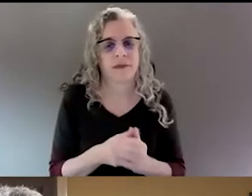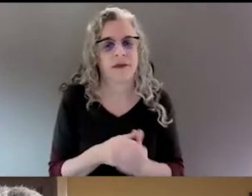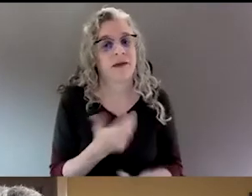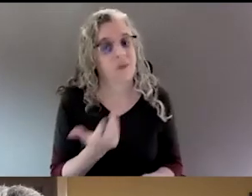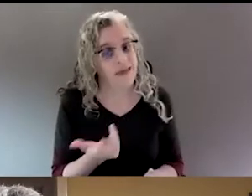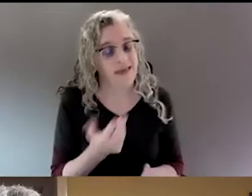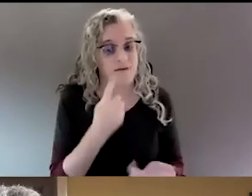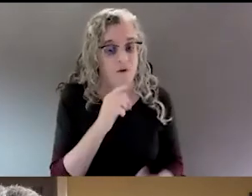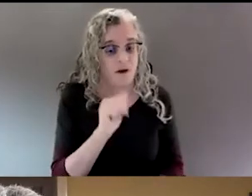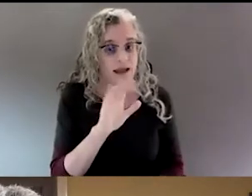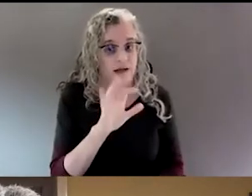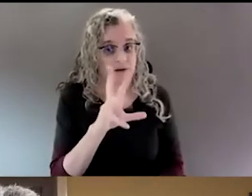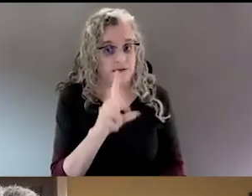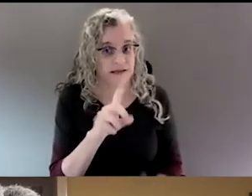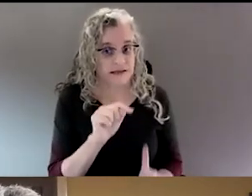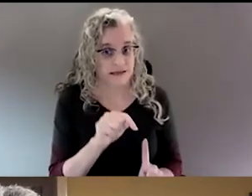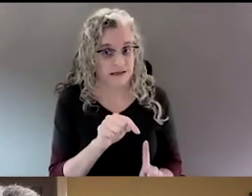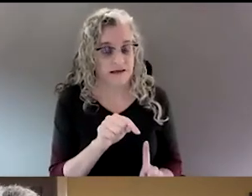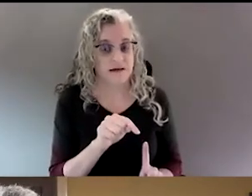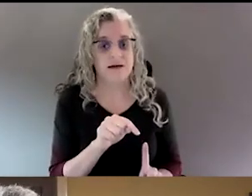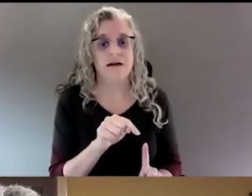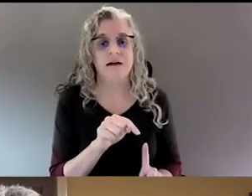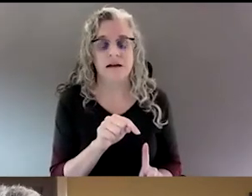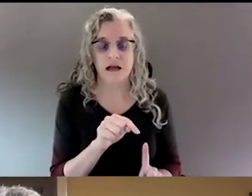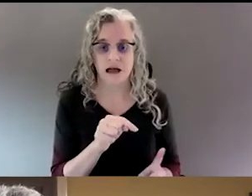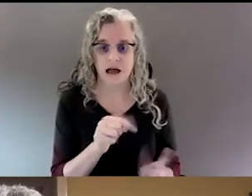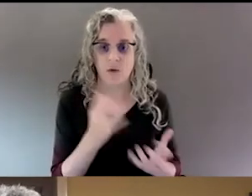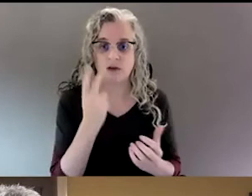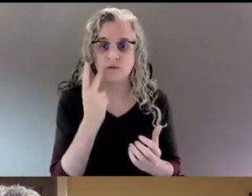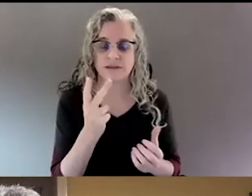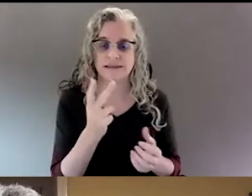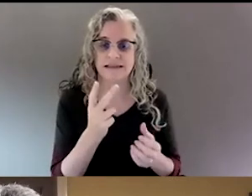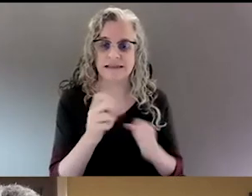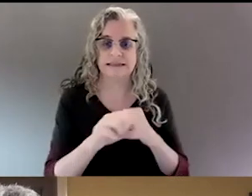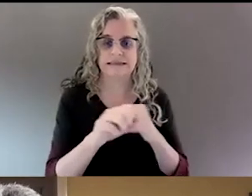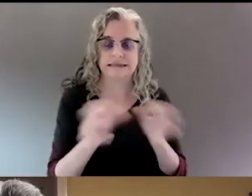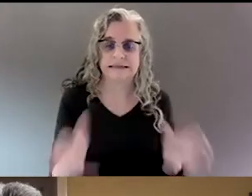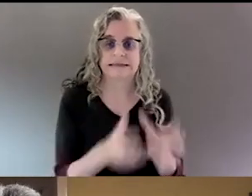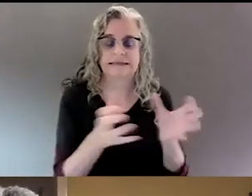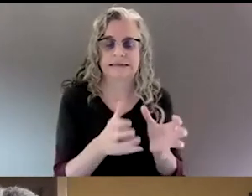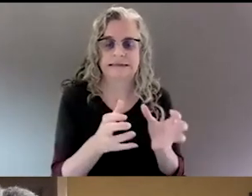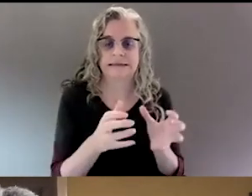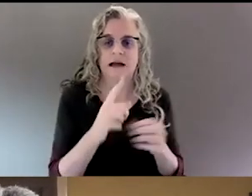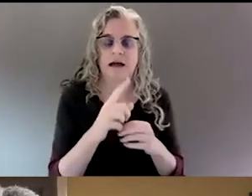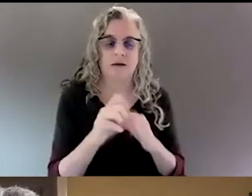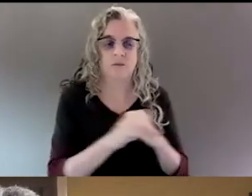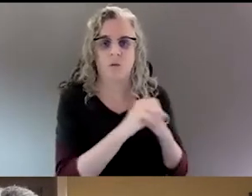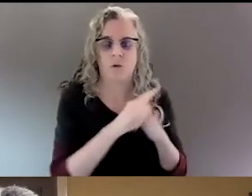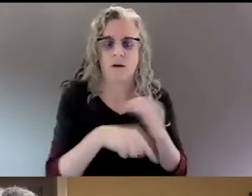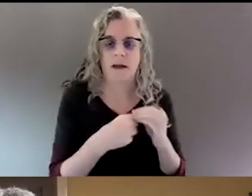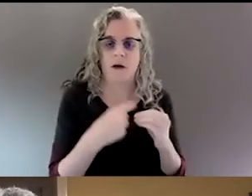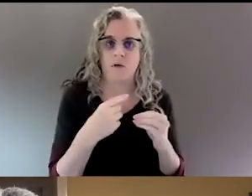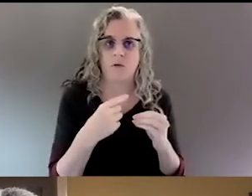see a promotion of mental health and emotional well-being as a separate